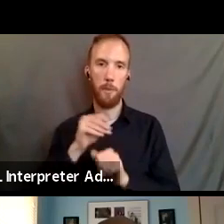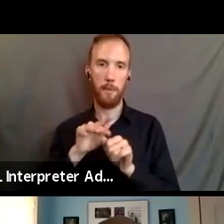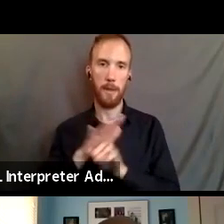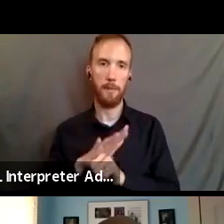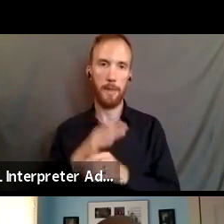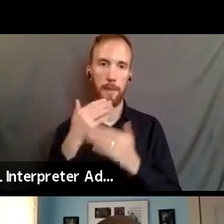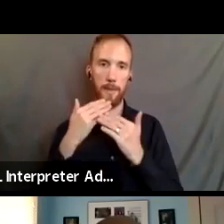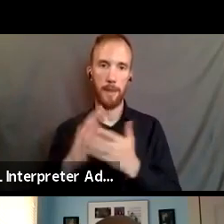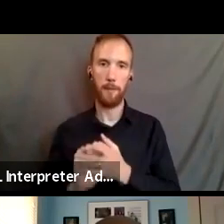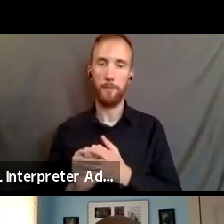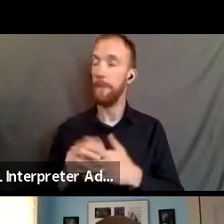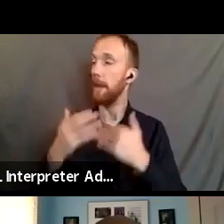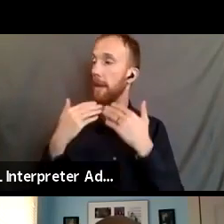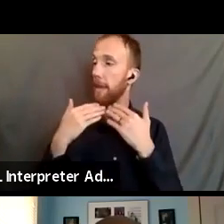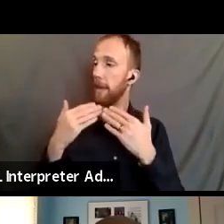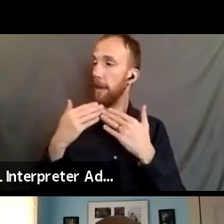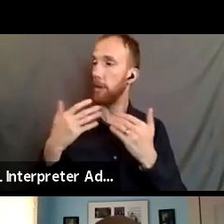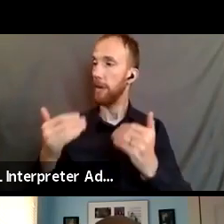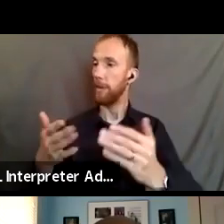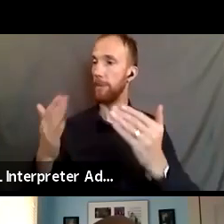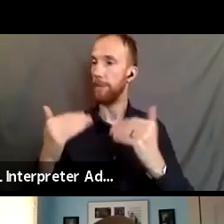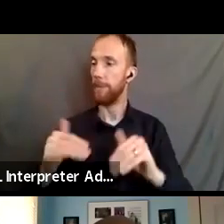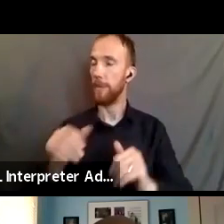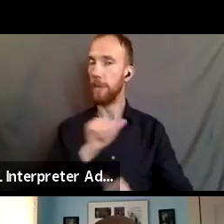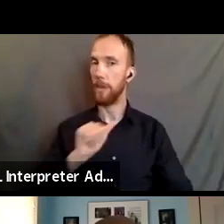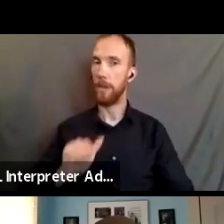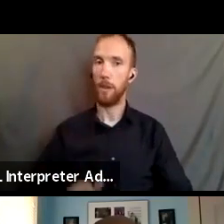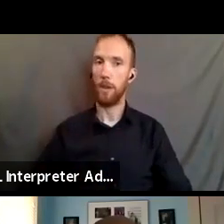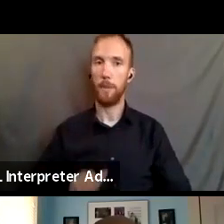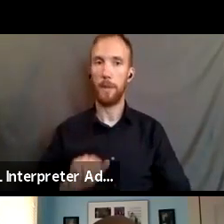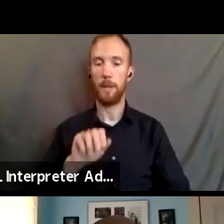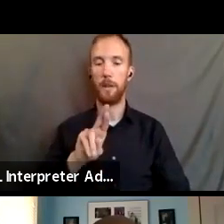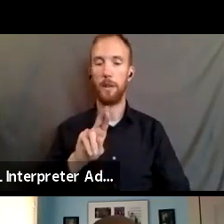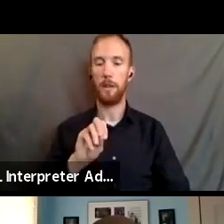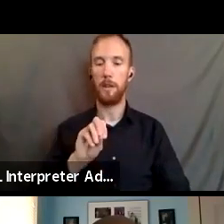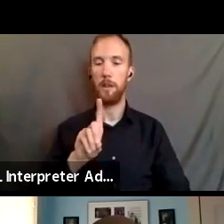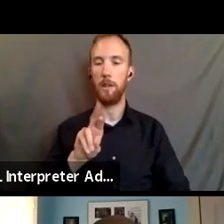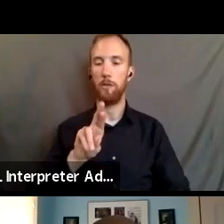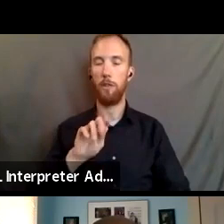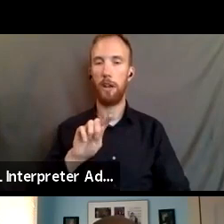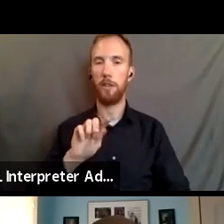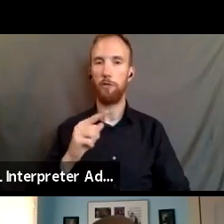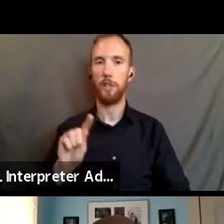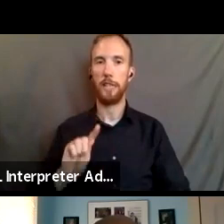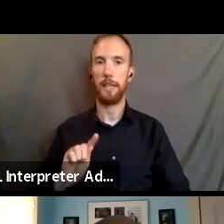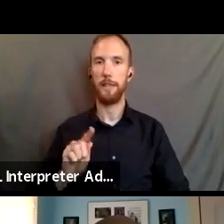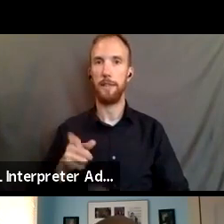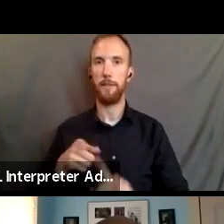mr president we'll proceed with alderman michael rodriguez from the 22nd ward please